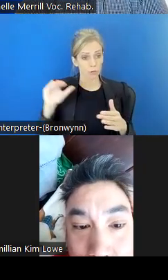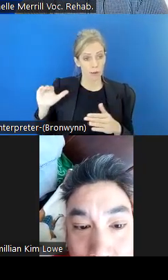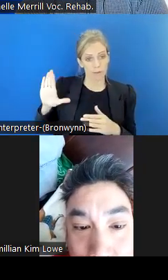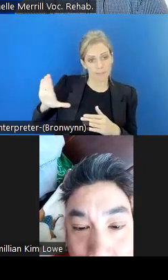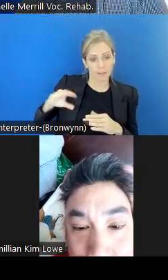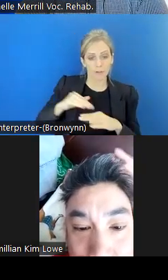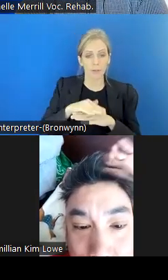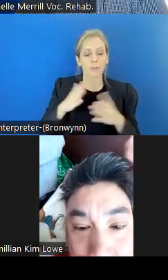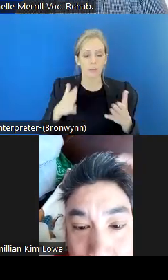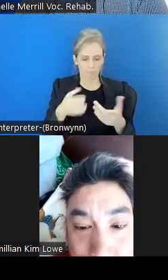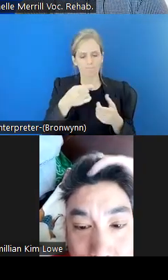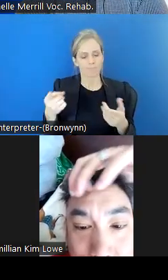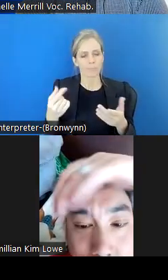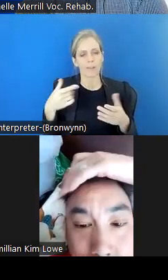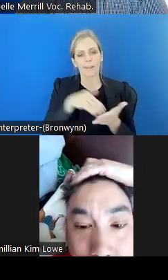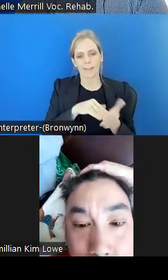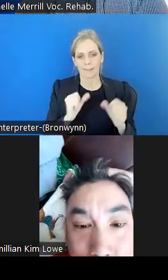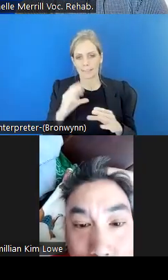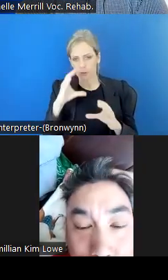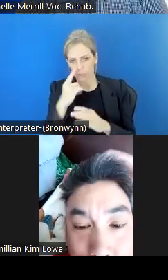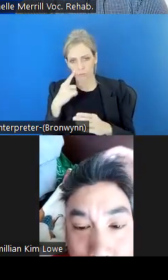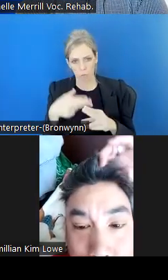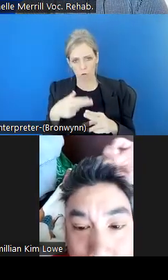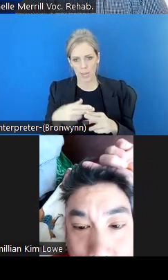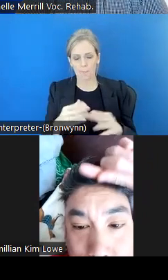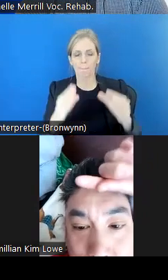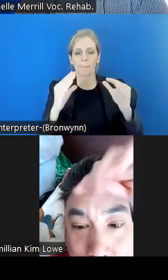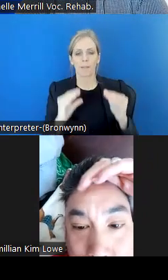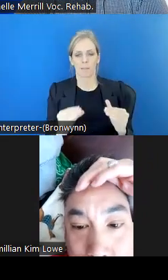resource and the contact information.